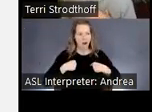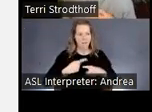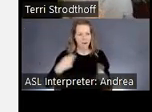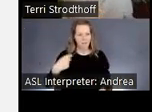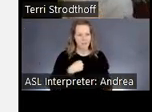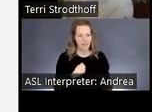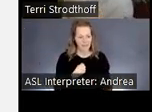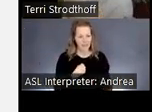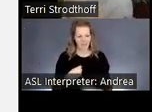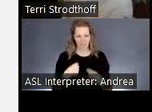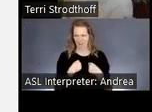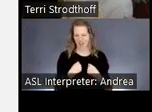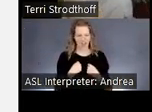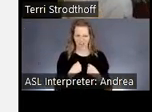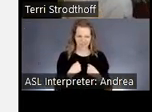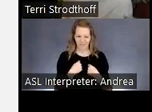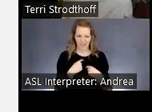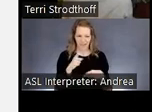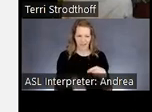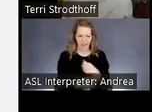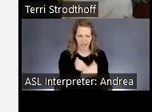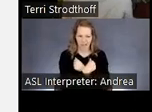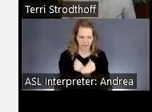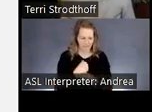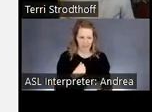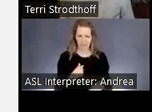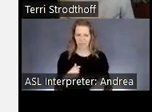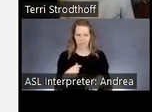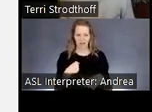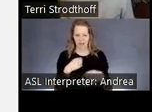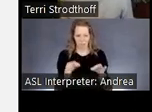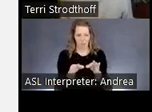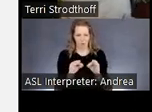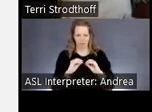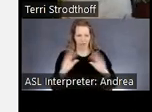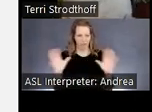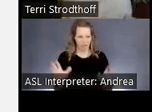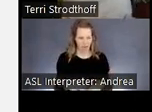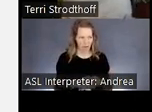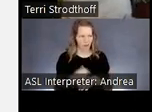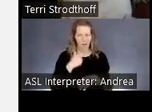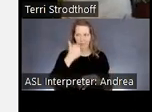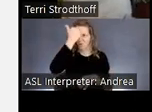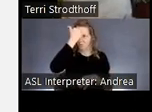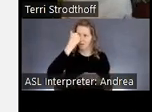I must be unlovable. I must be unworthy. I must be stupid. I'm not good enough, or they would be treating me differently. But